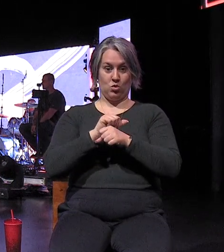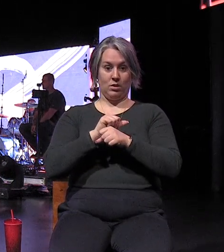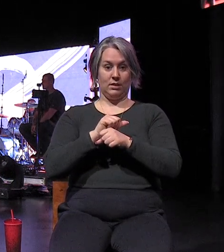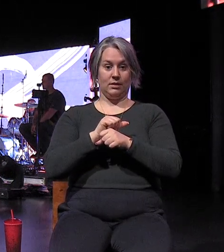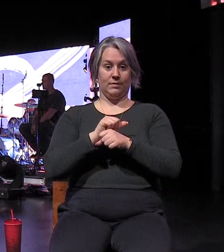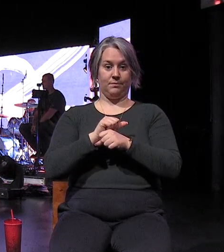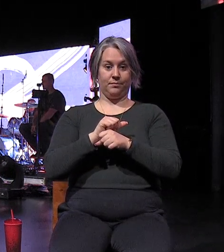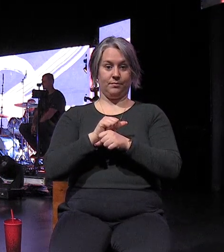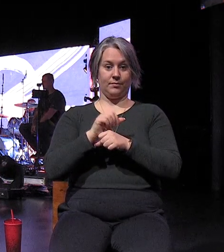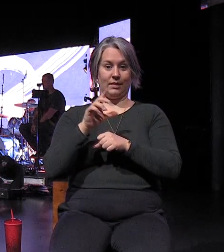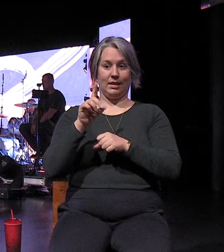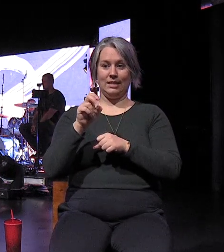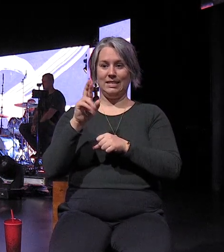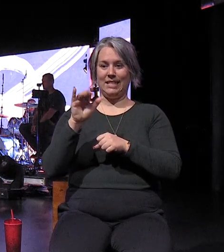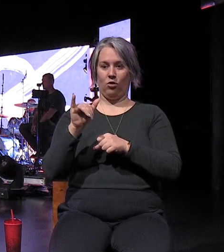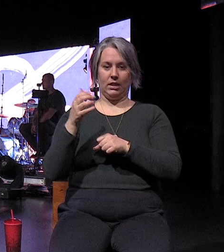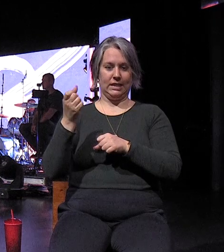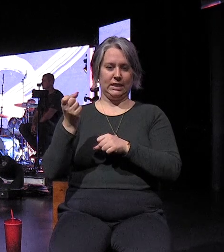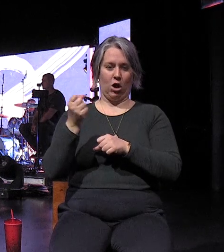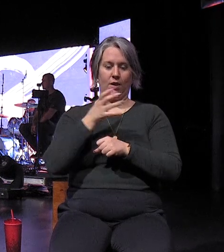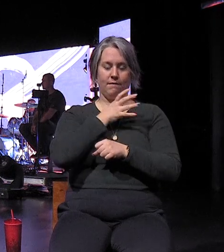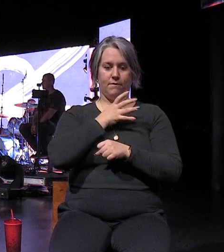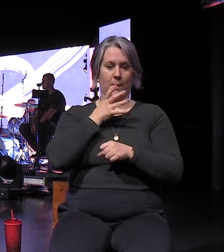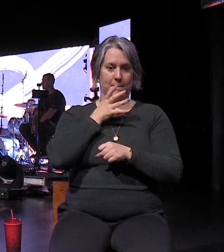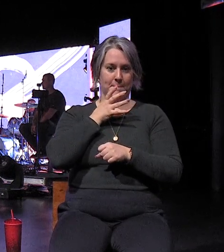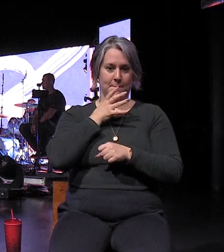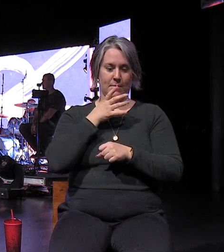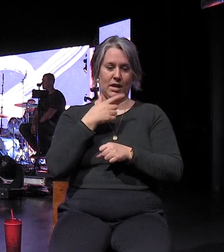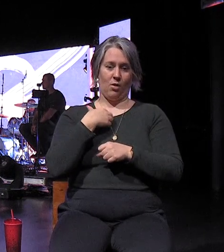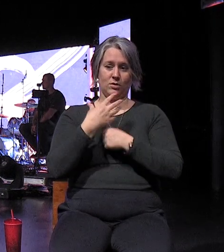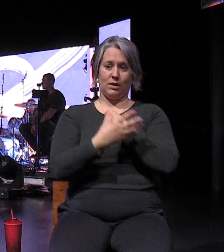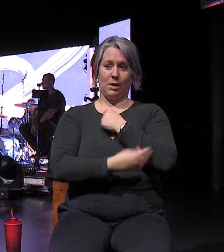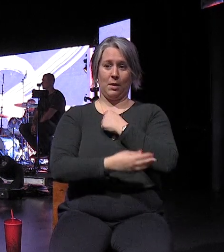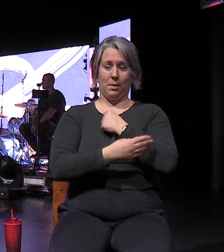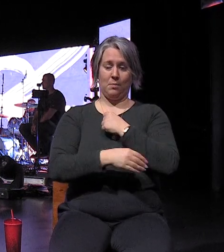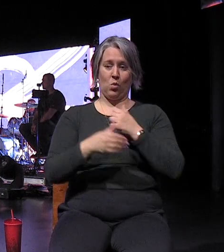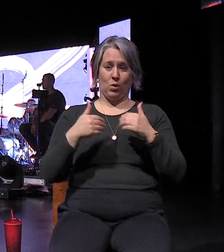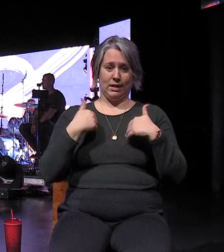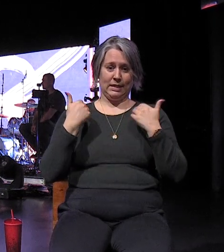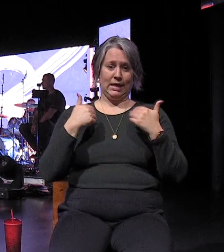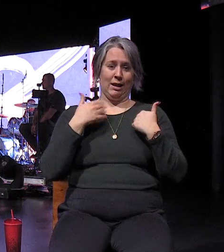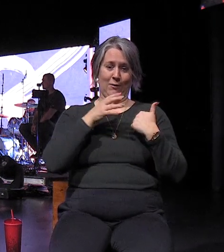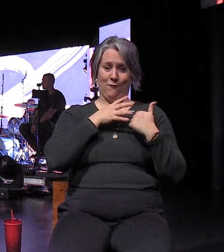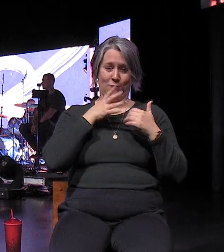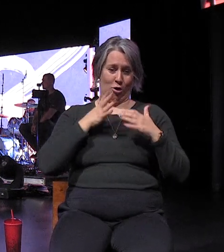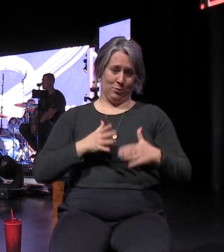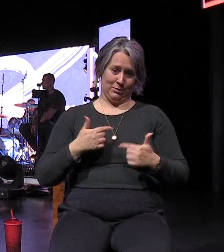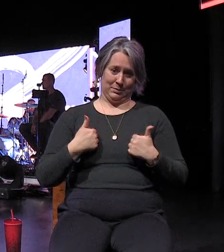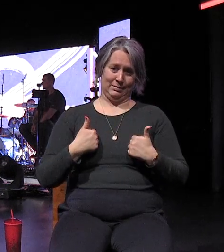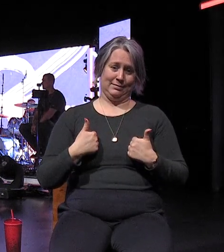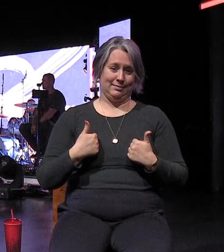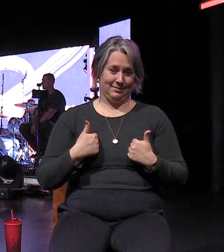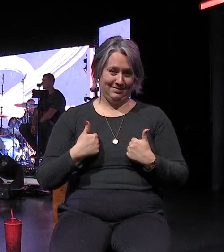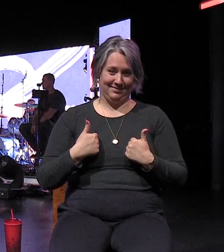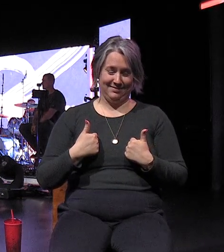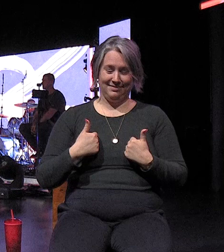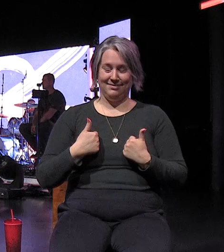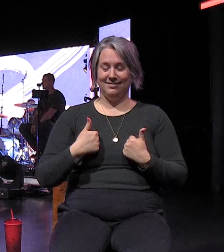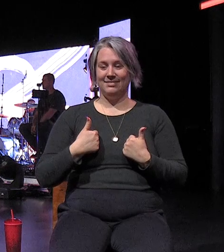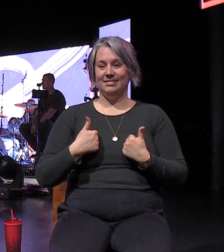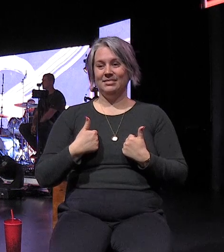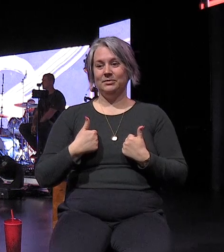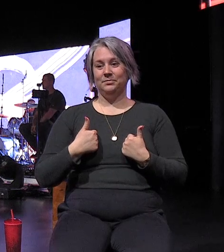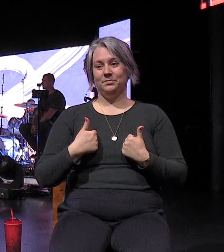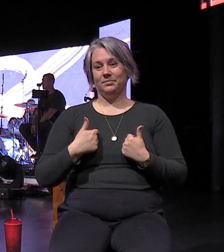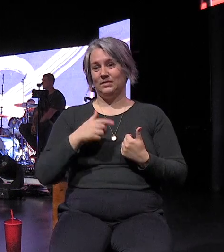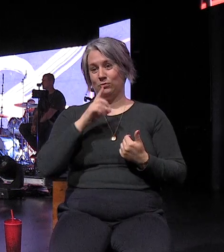was a dairy farmer. So I guess you could have called me the poor young farmer, all right? instead of the rich young ruler, because the 70s